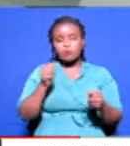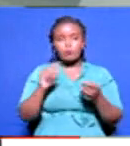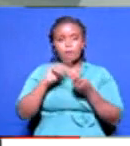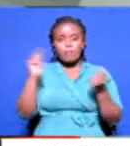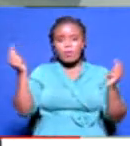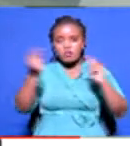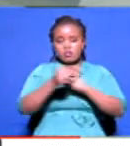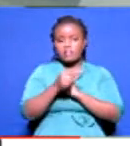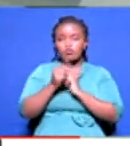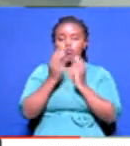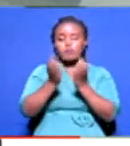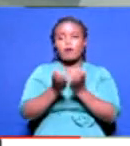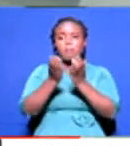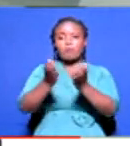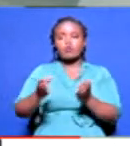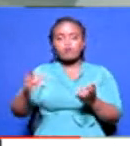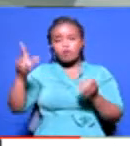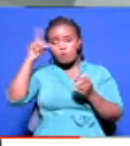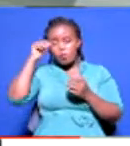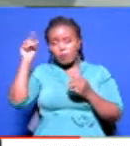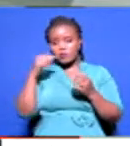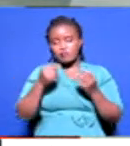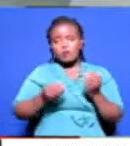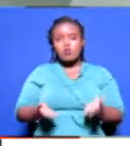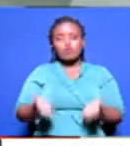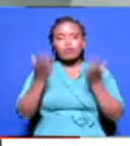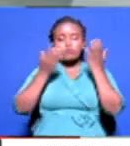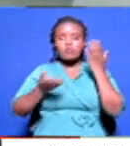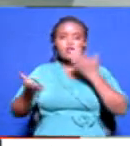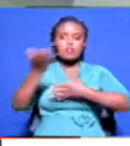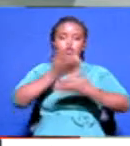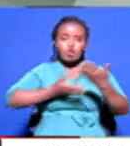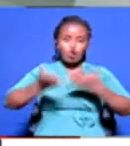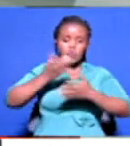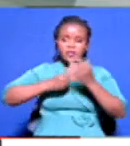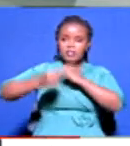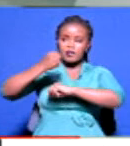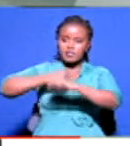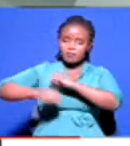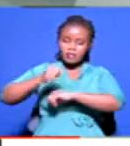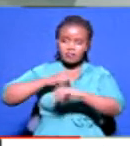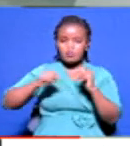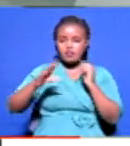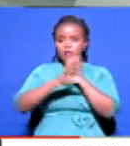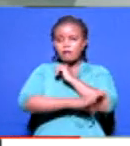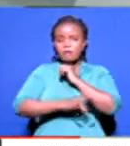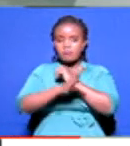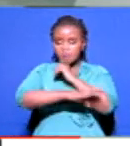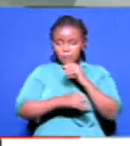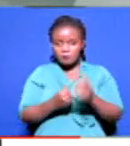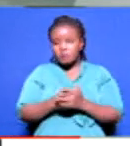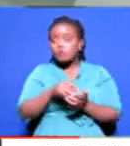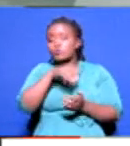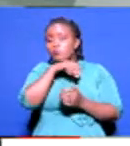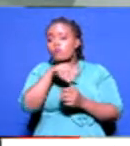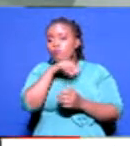free port in order to spur economic activities in the country. He was speaking in Mombasa when he issued Orange Democratic Movement Party